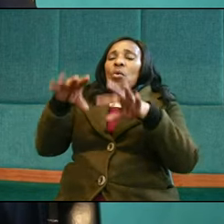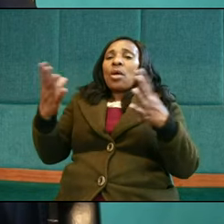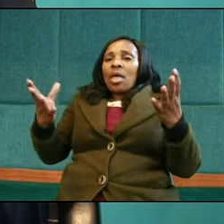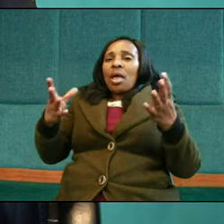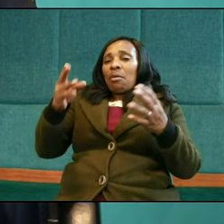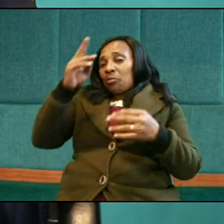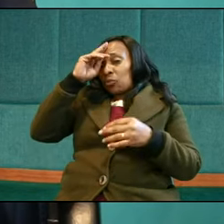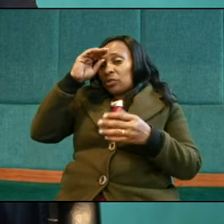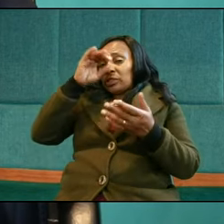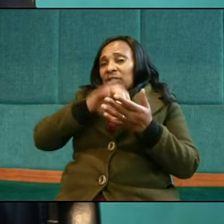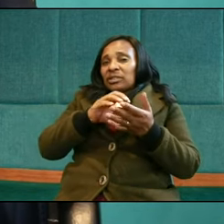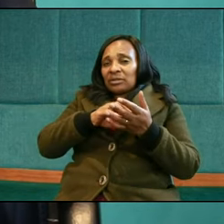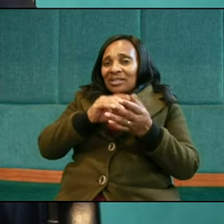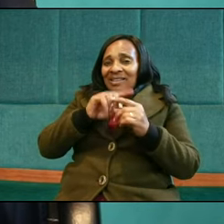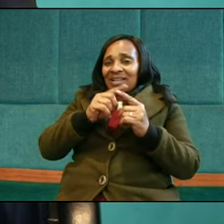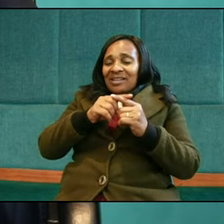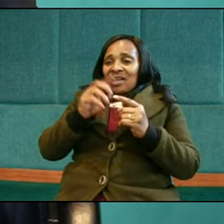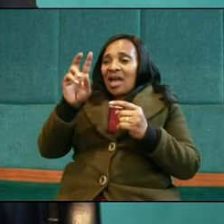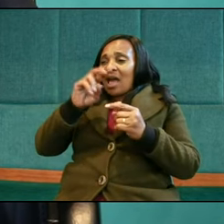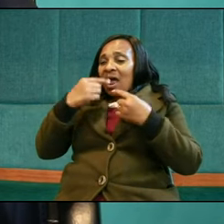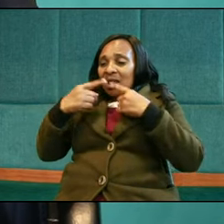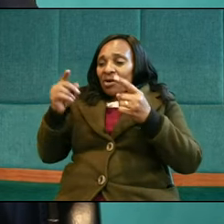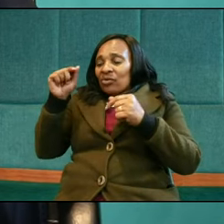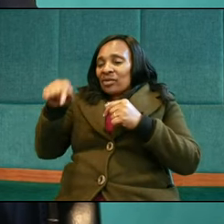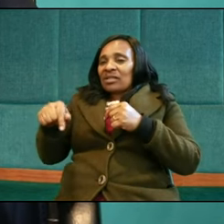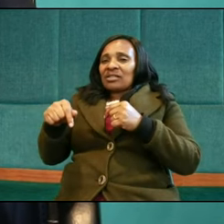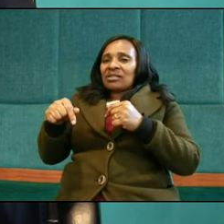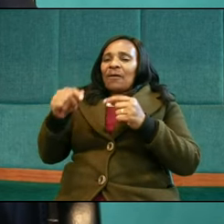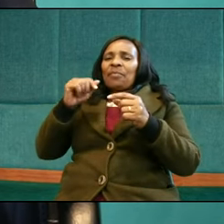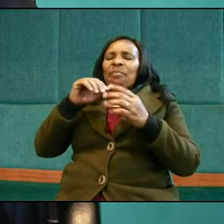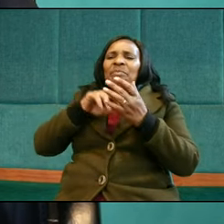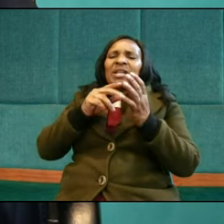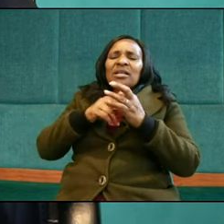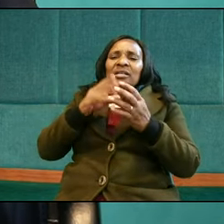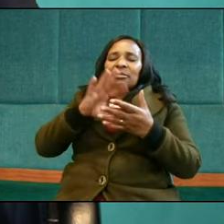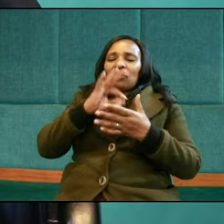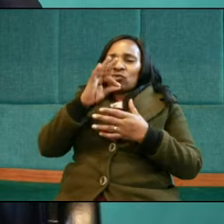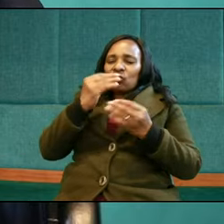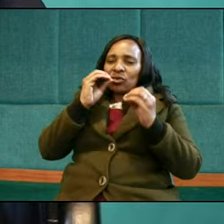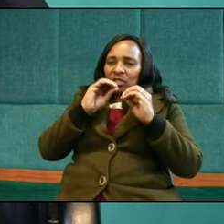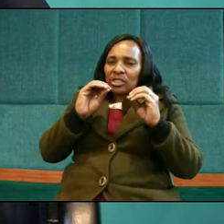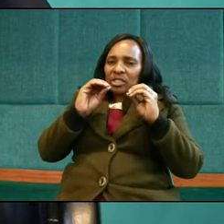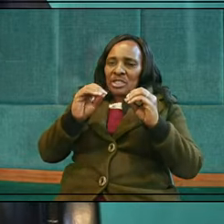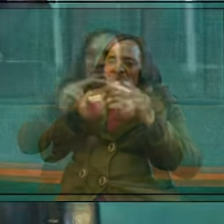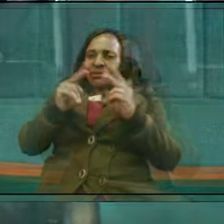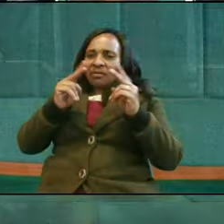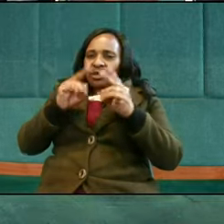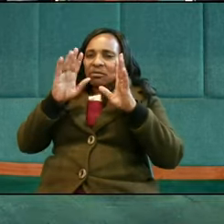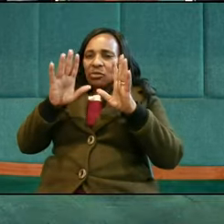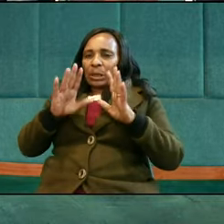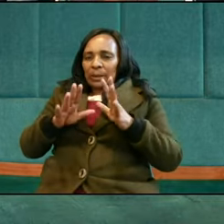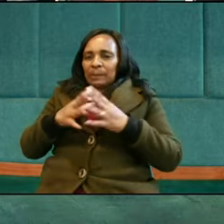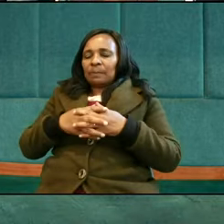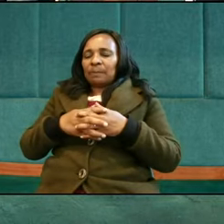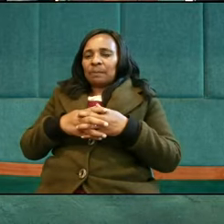this. So I think spiritual teaching and wisdom is valid.